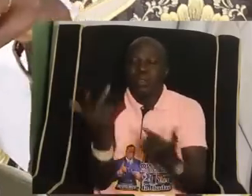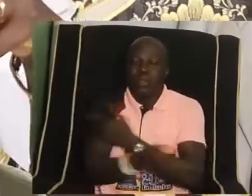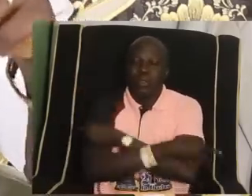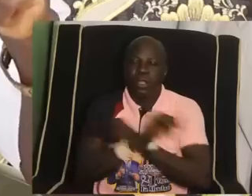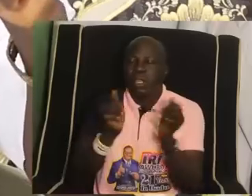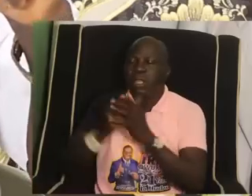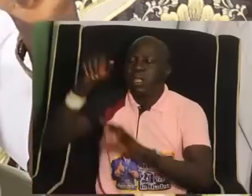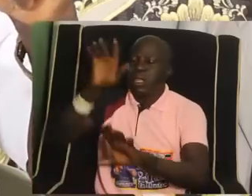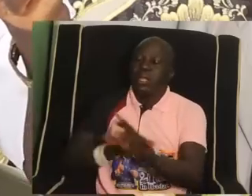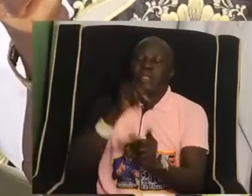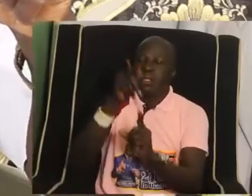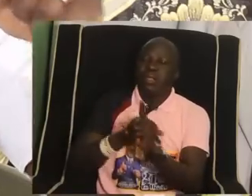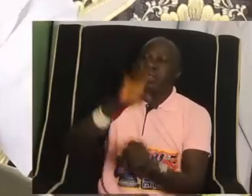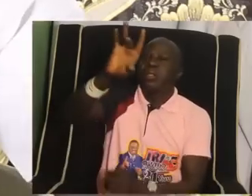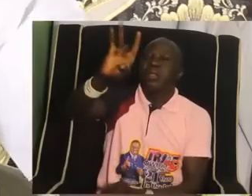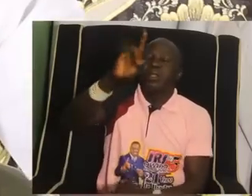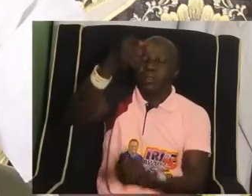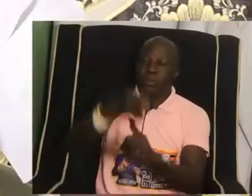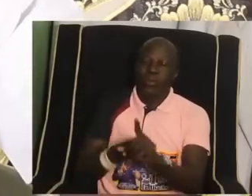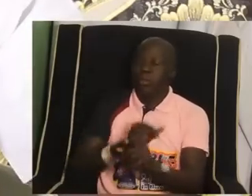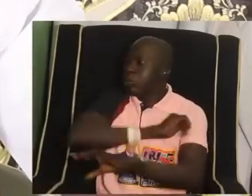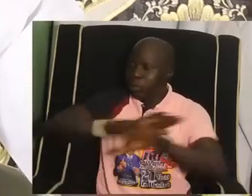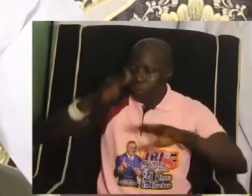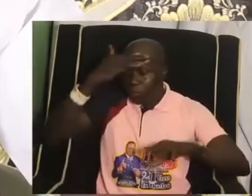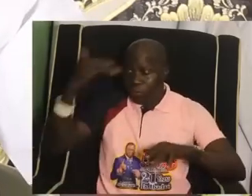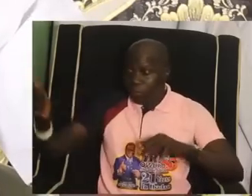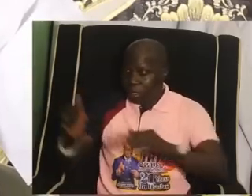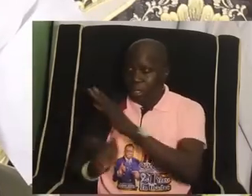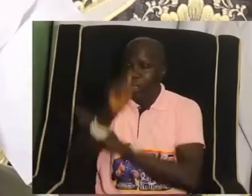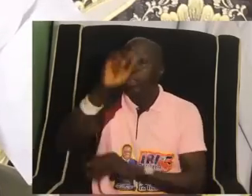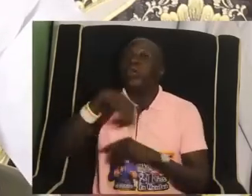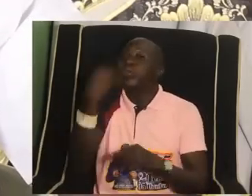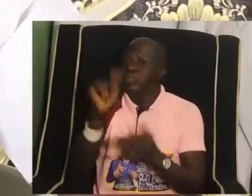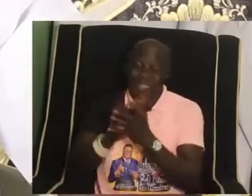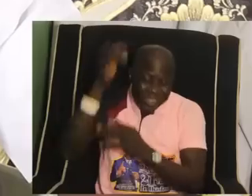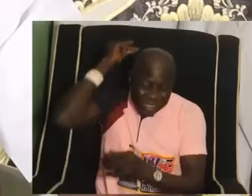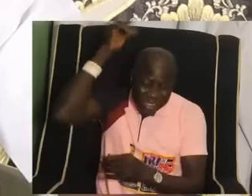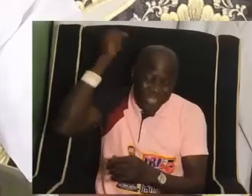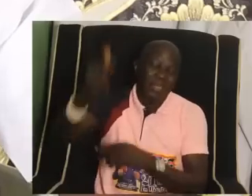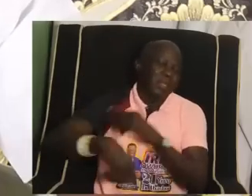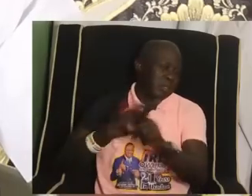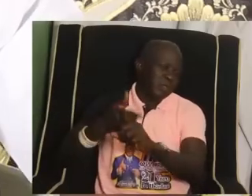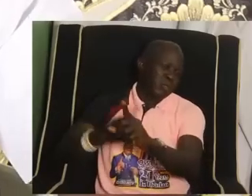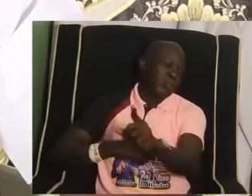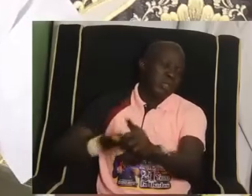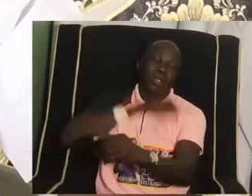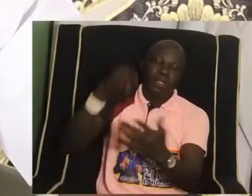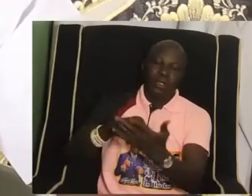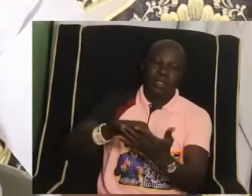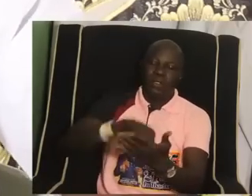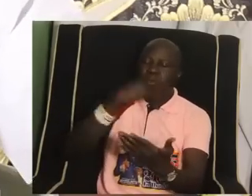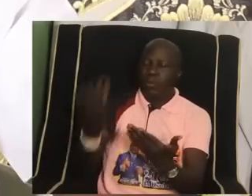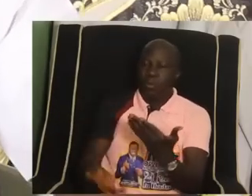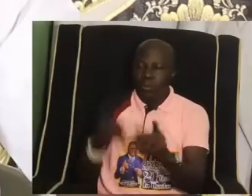Osu ekejo. Today is the third day of the 8th month. Abegbe o. Don't forget. Oluwa ti so lati last month. The Lord be announcing to rest from last month. Osu yi o,